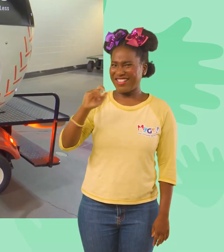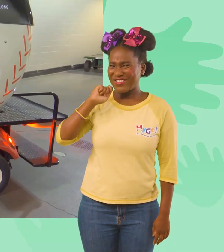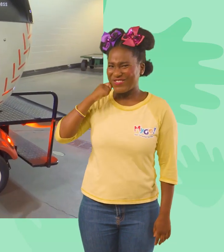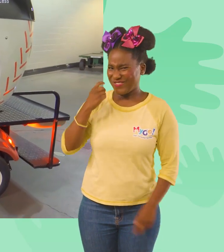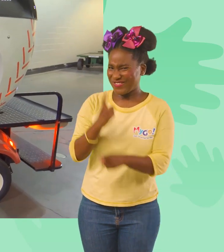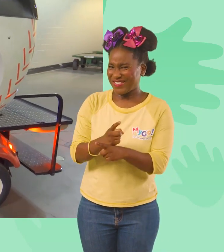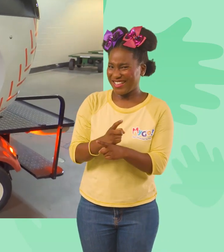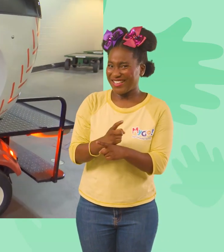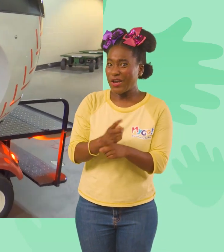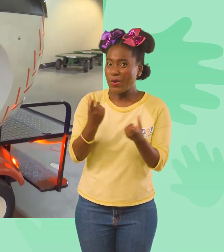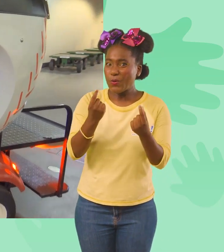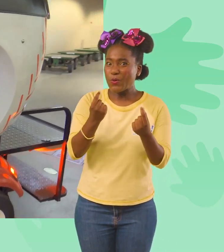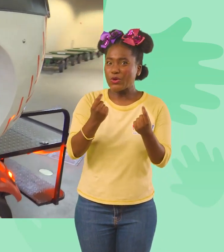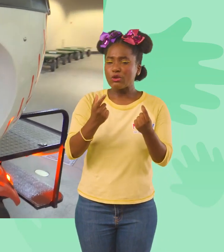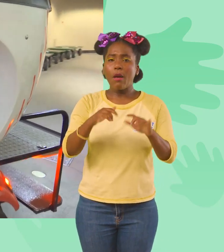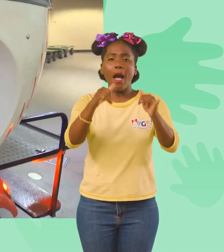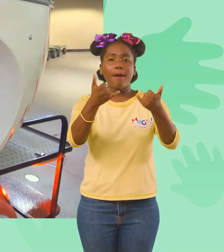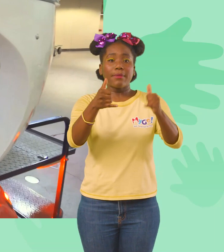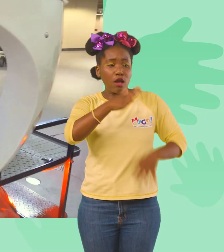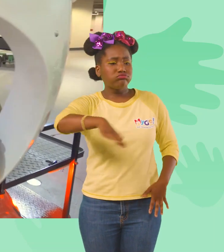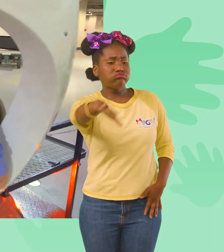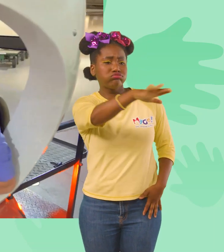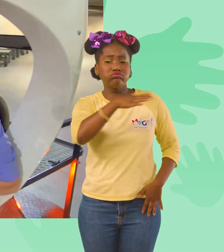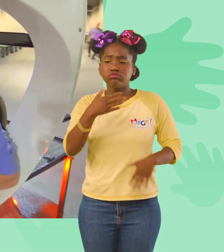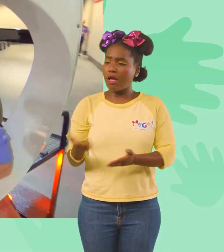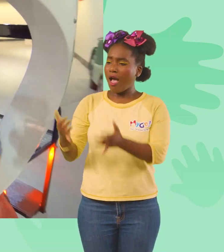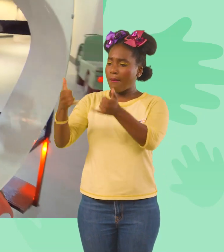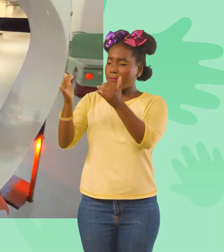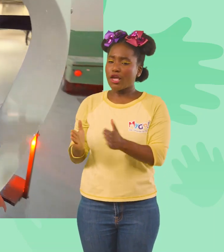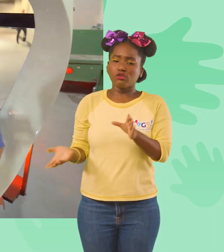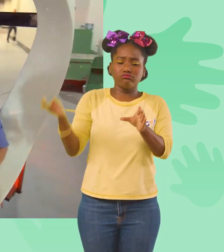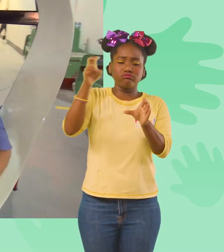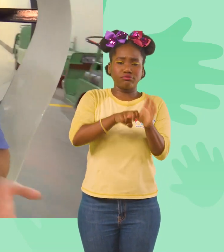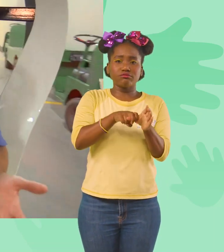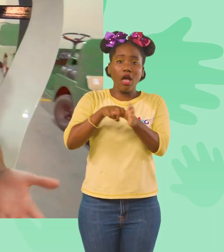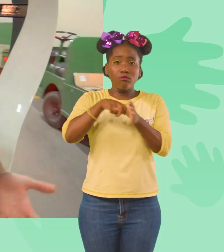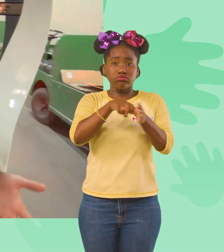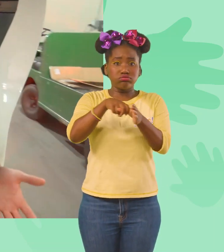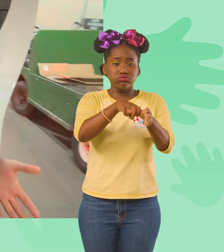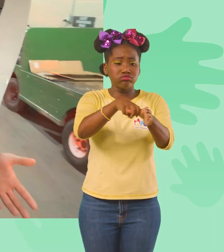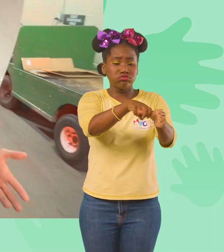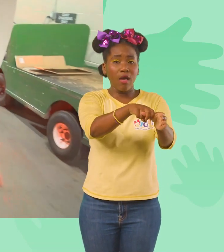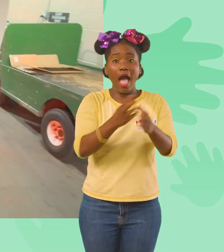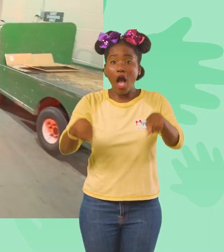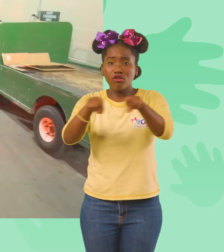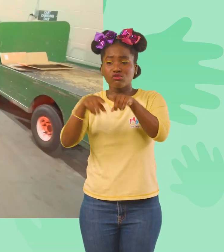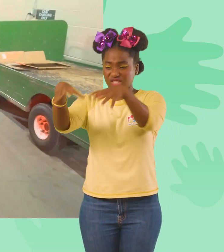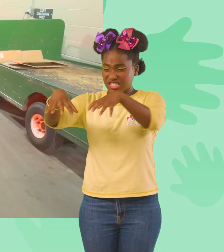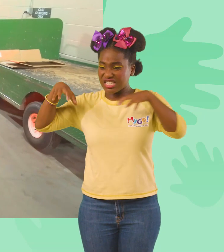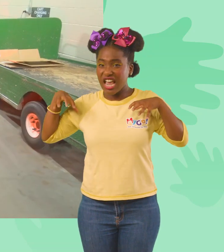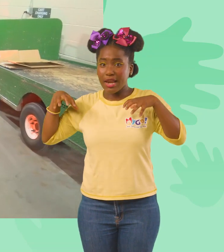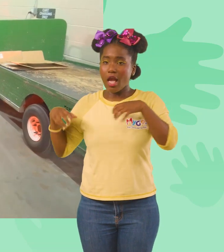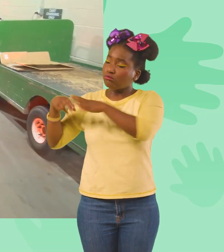Yeah, you can take players out to the field with these cars. And the stadium is so big, you can even get around with them